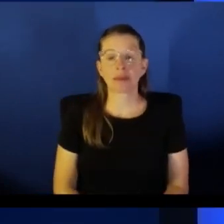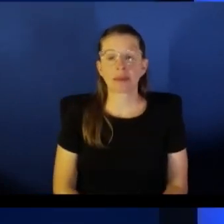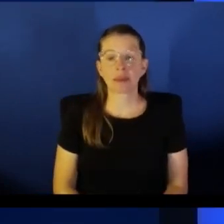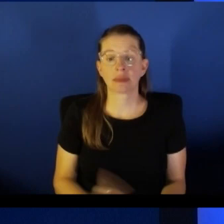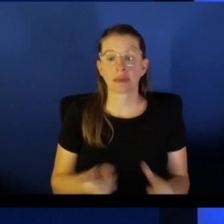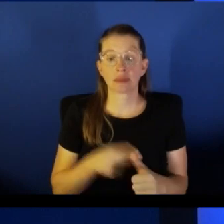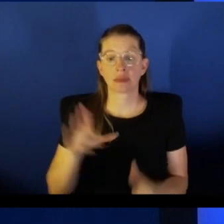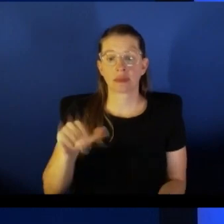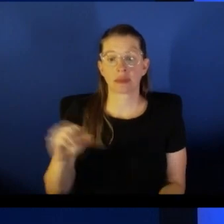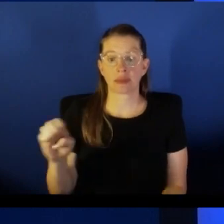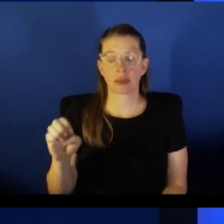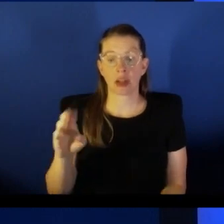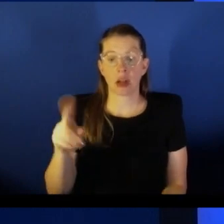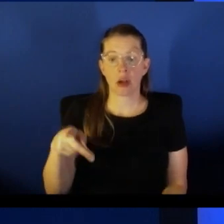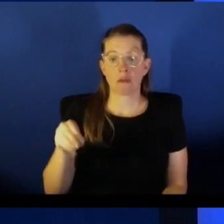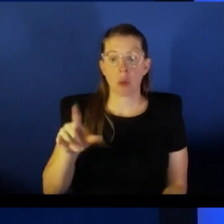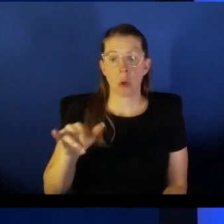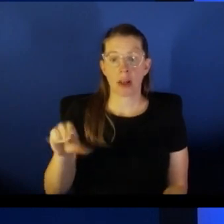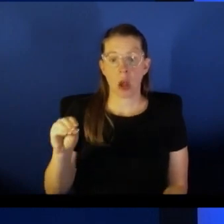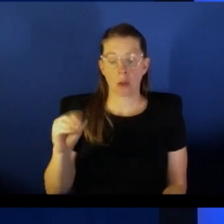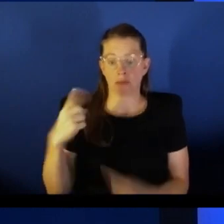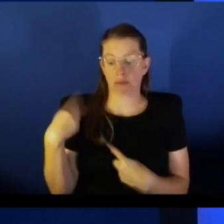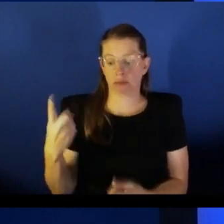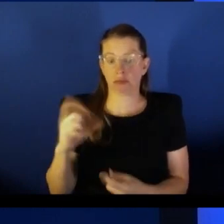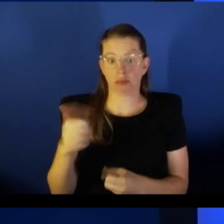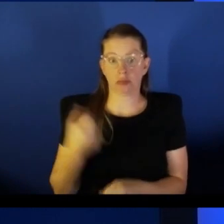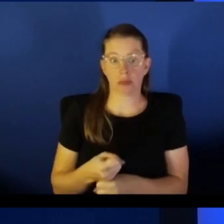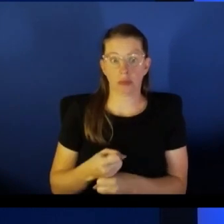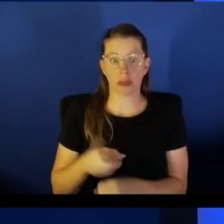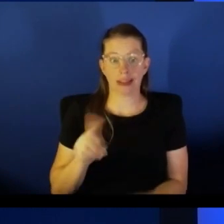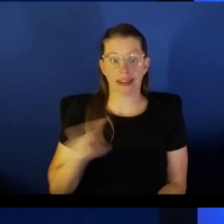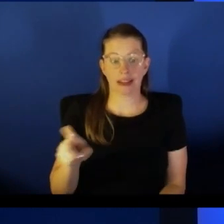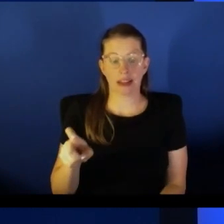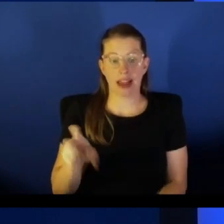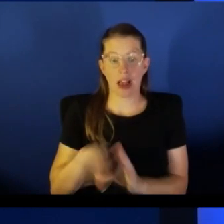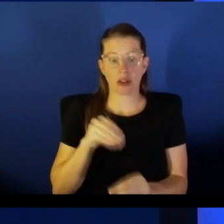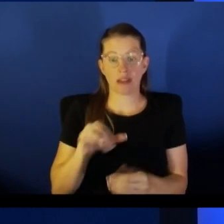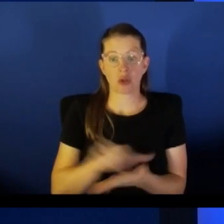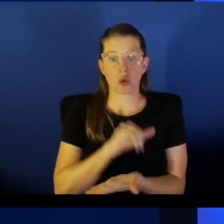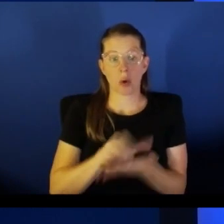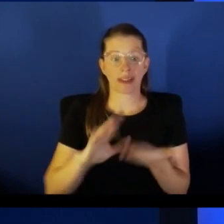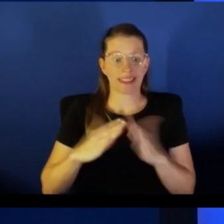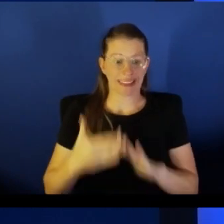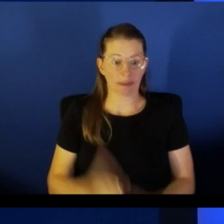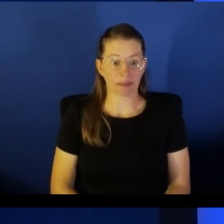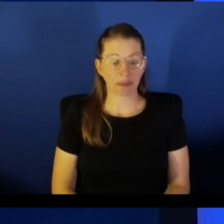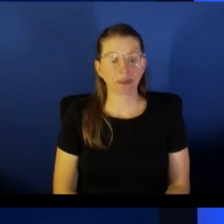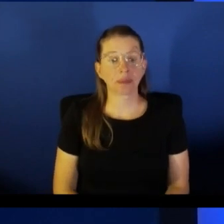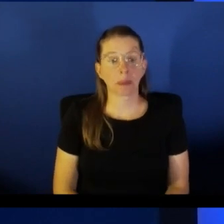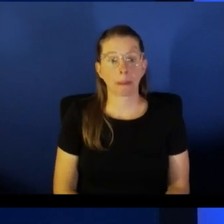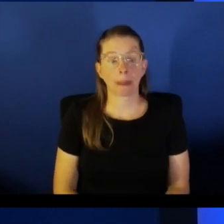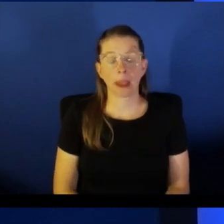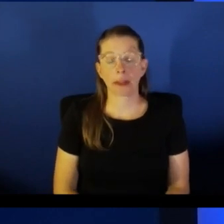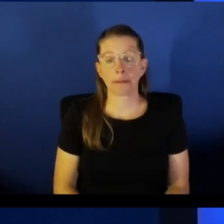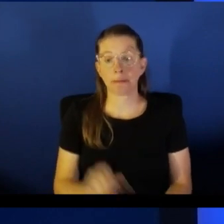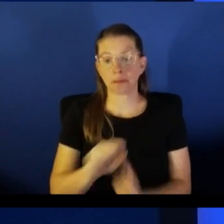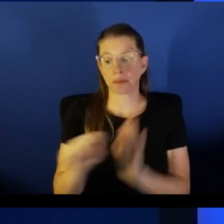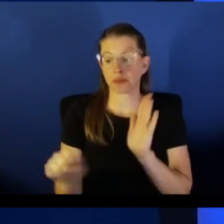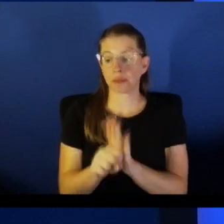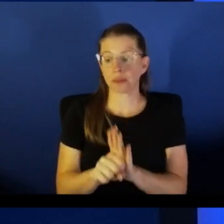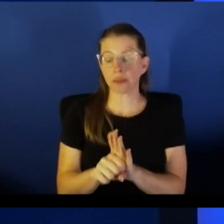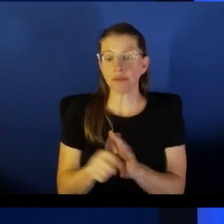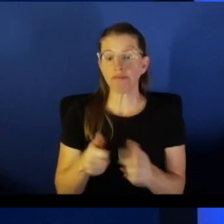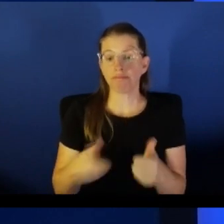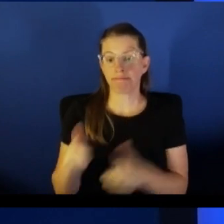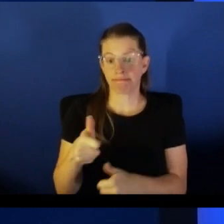of polio in the U.S. in nearly a decade has been diagnosed just outside of New York City. State health officials there and the CDC say the